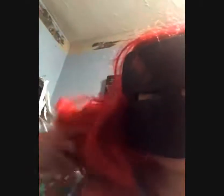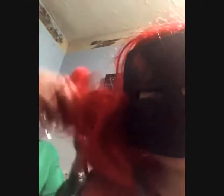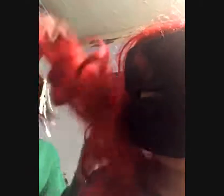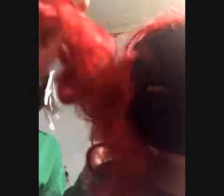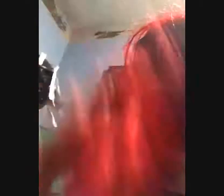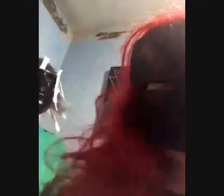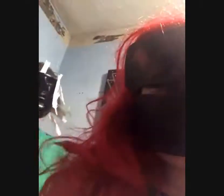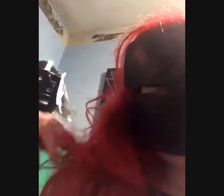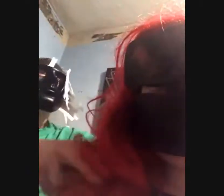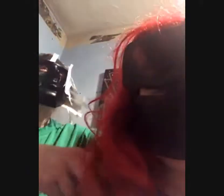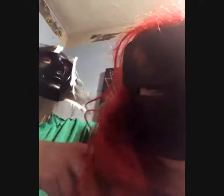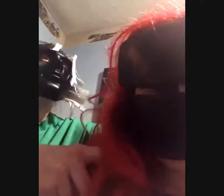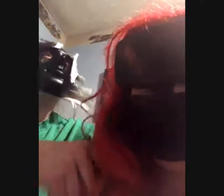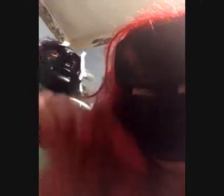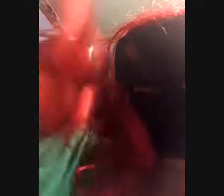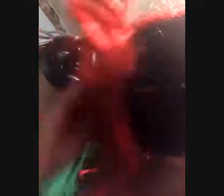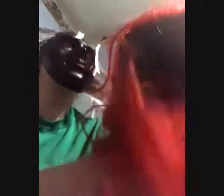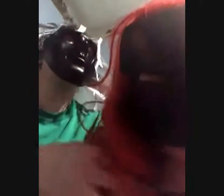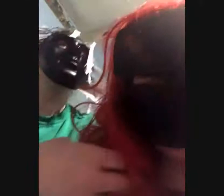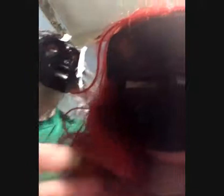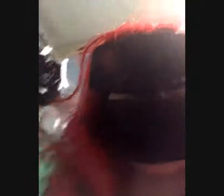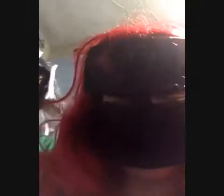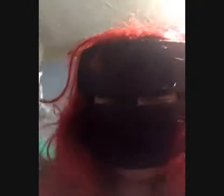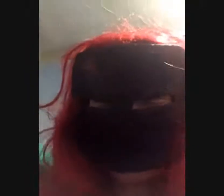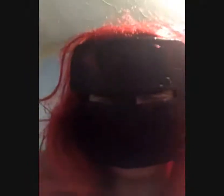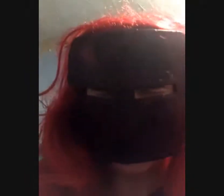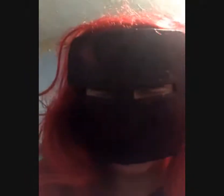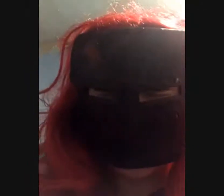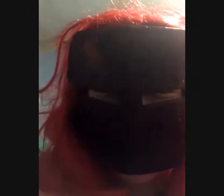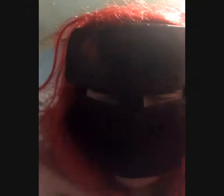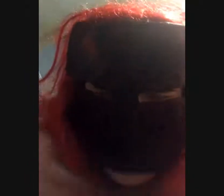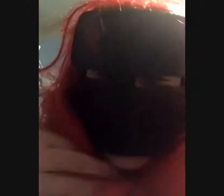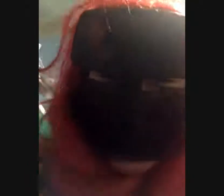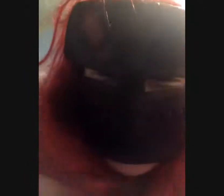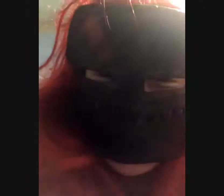scary. That's Hannah's wig, isn't